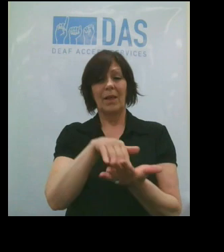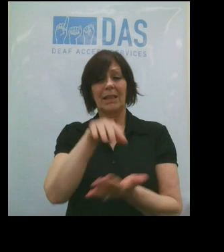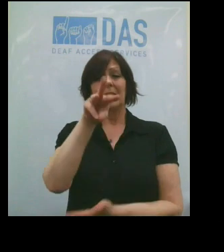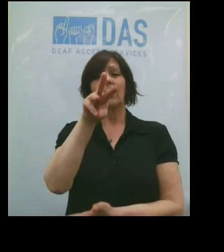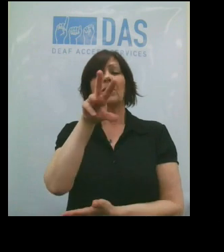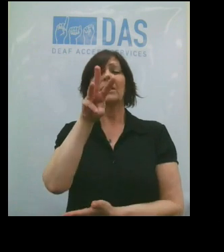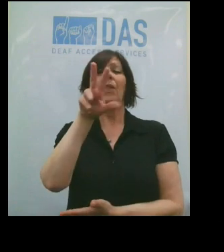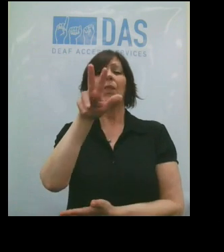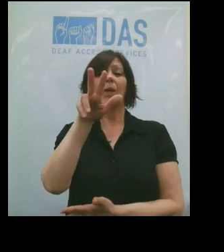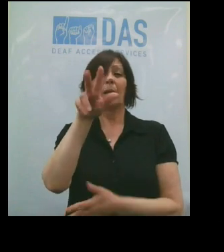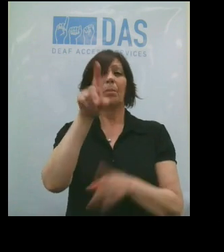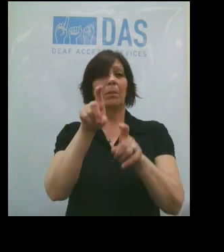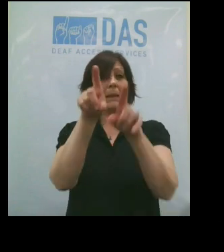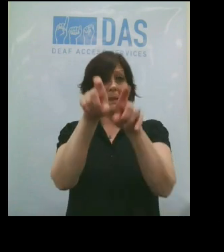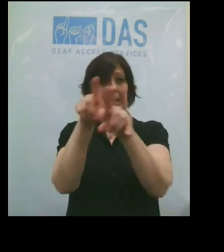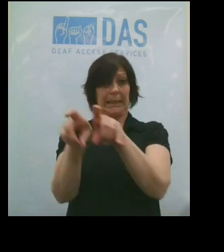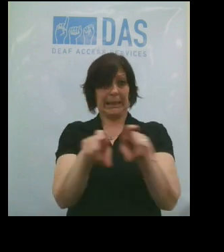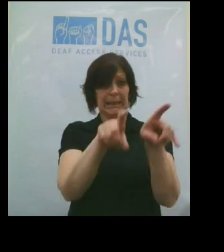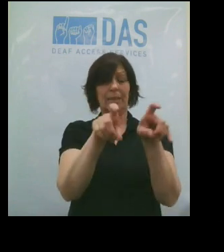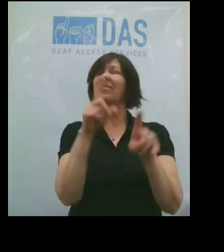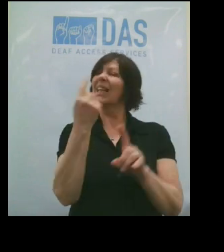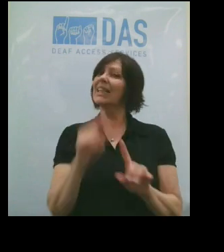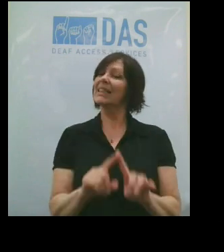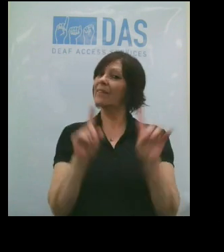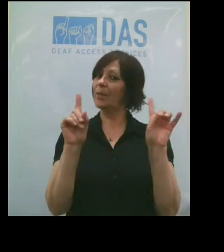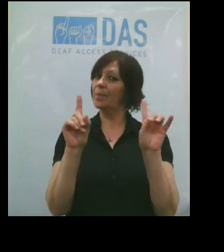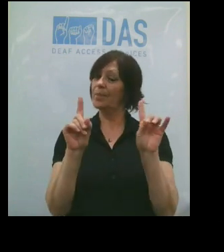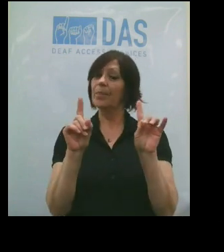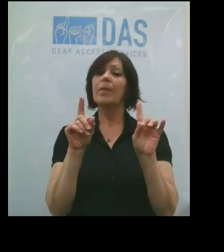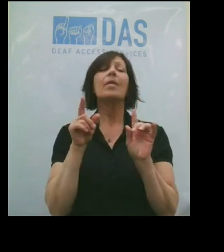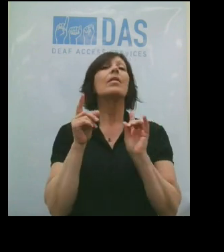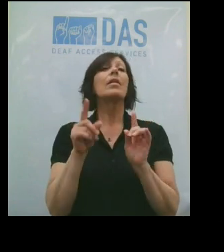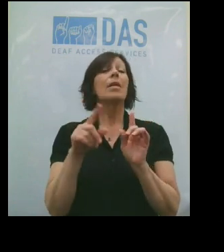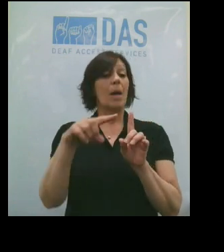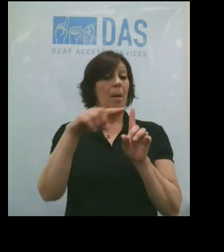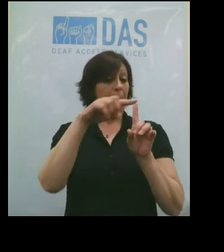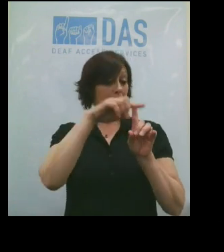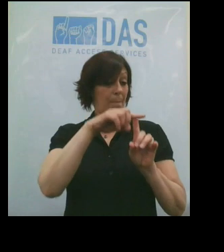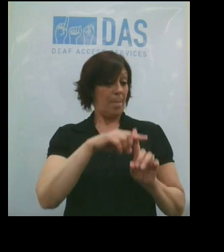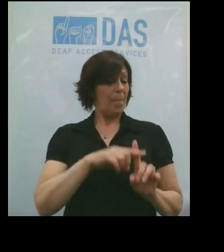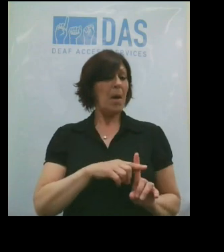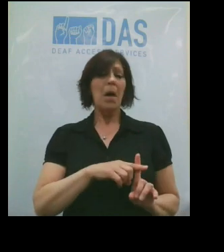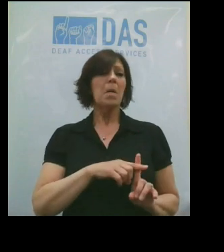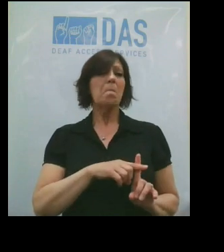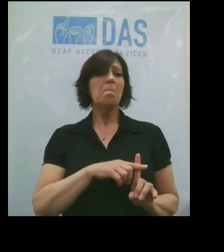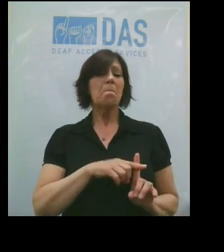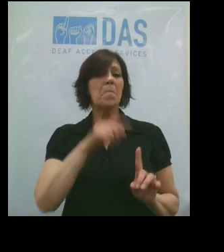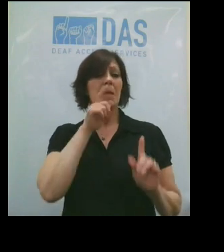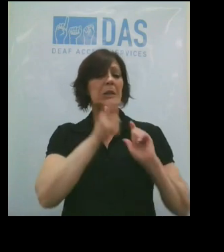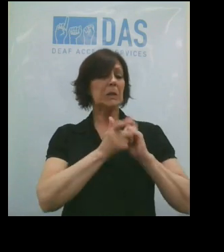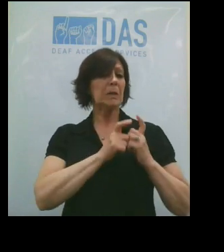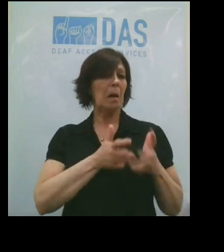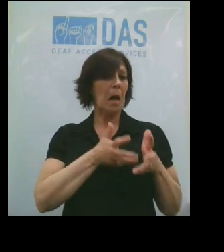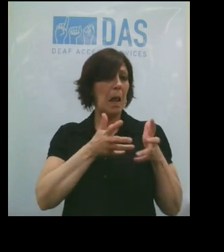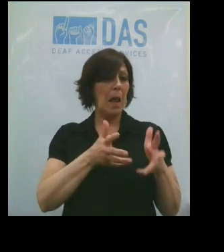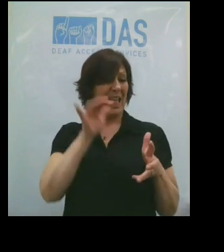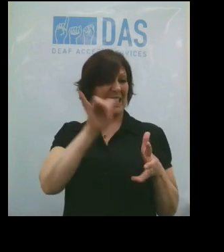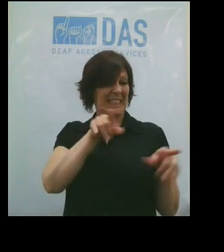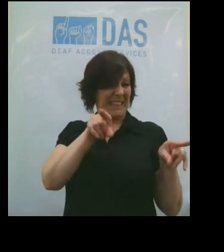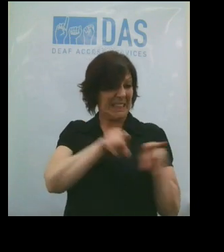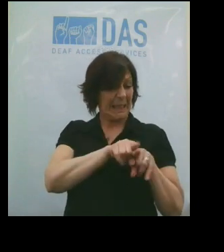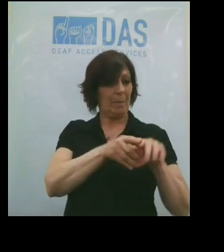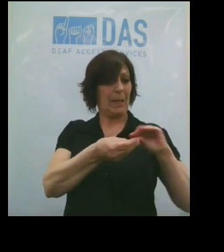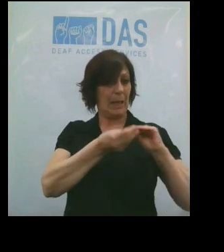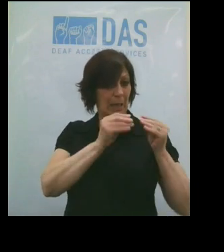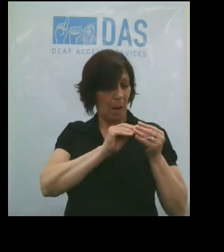28,663 people tested. This is a little different. The total positive case number really hasn't changed because that was the exact number of